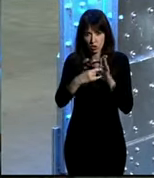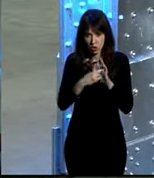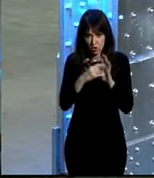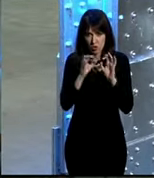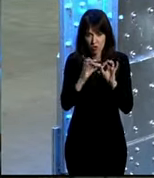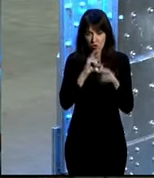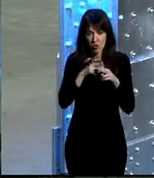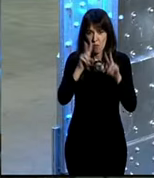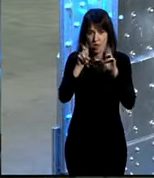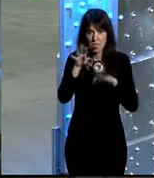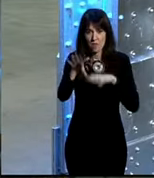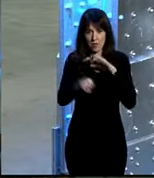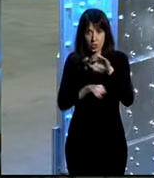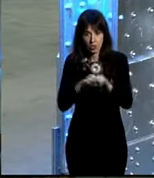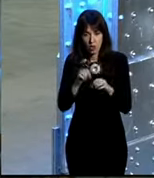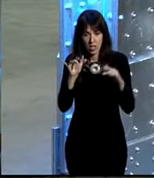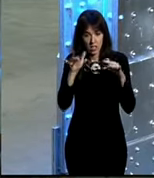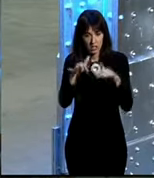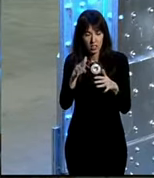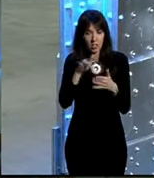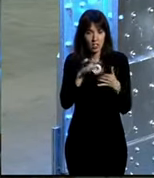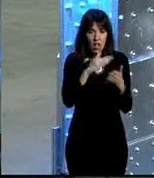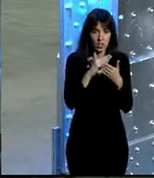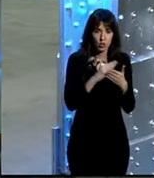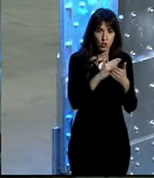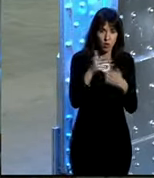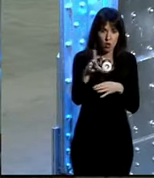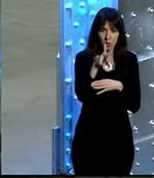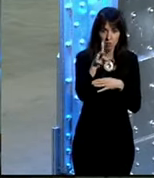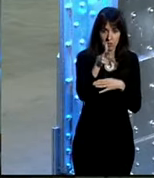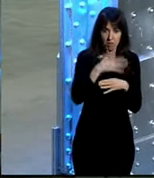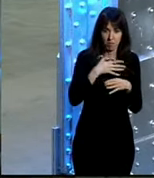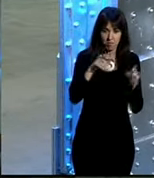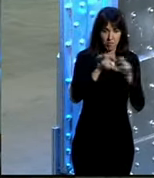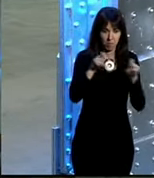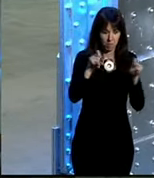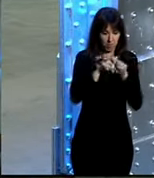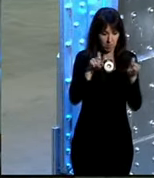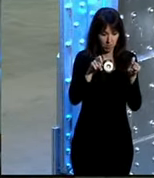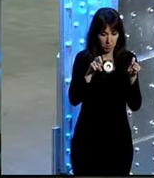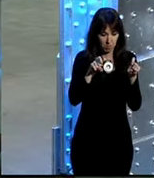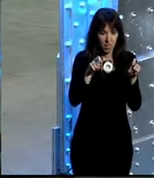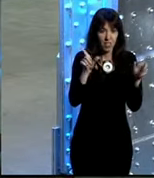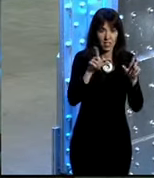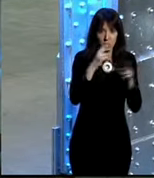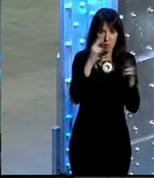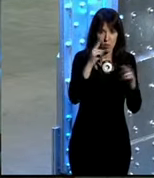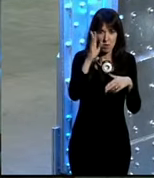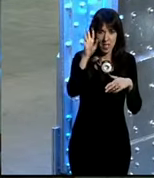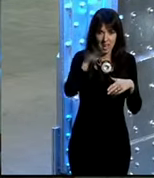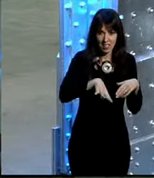Invaders. This project was based on research